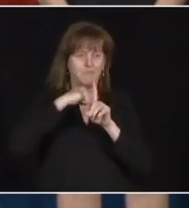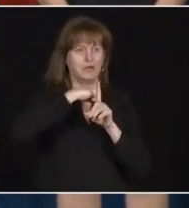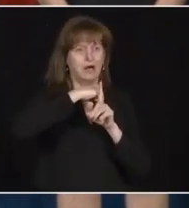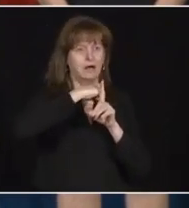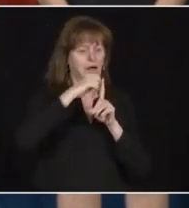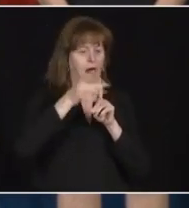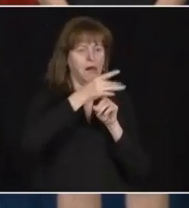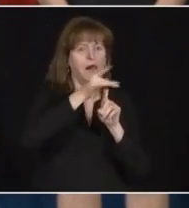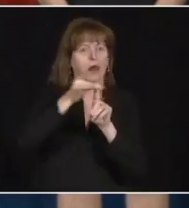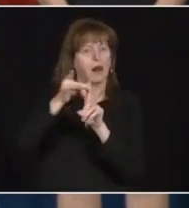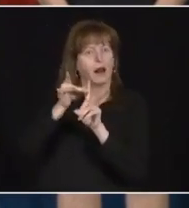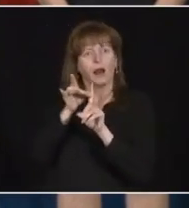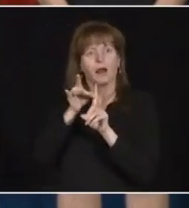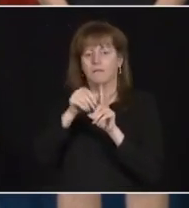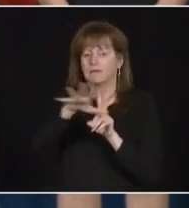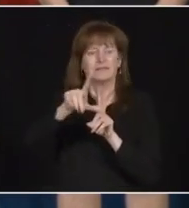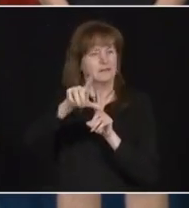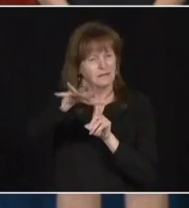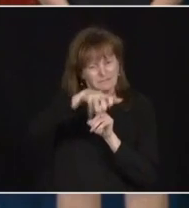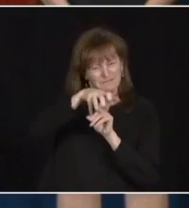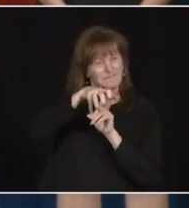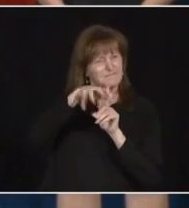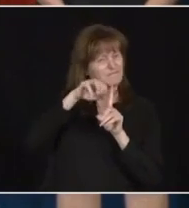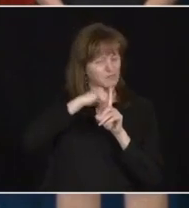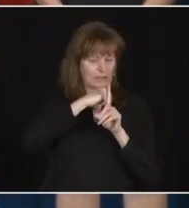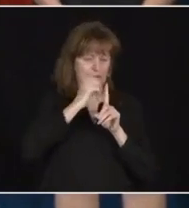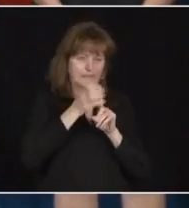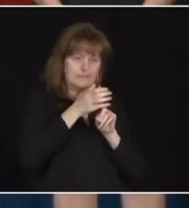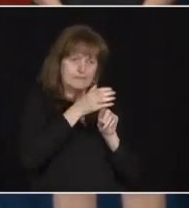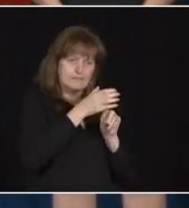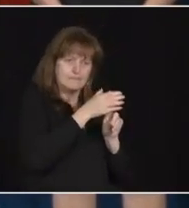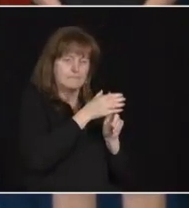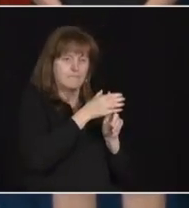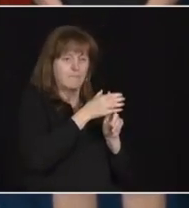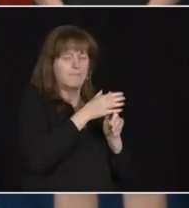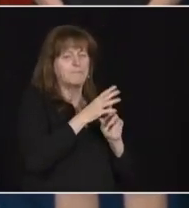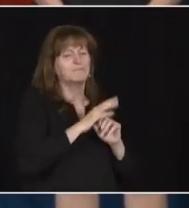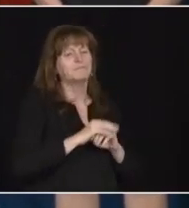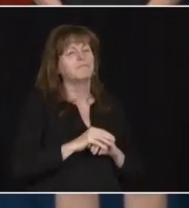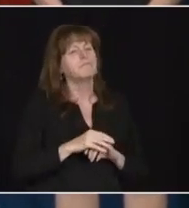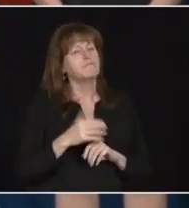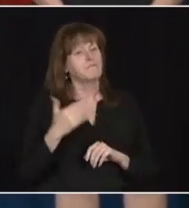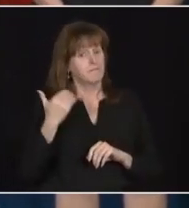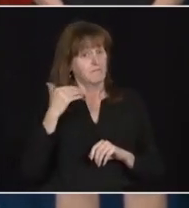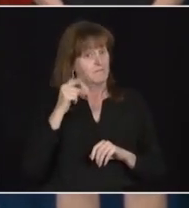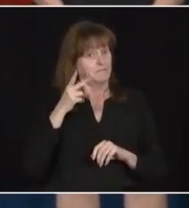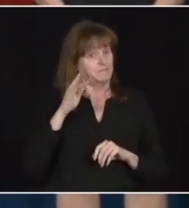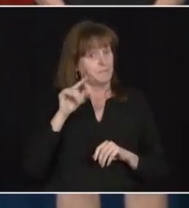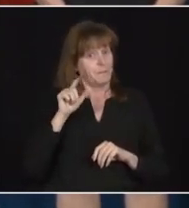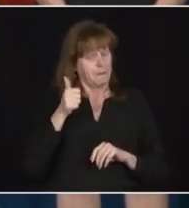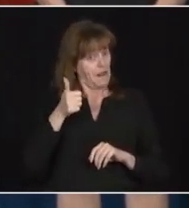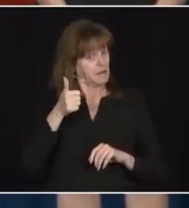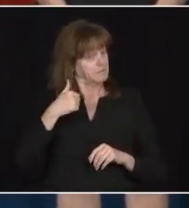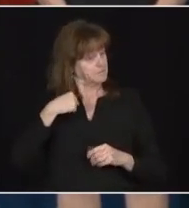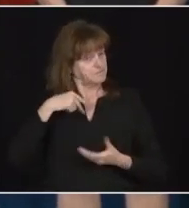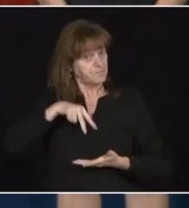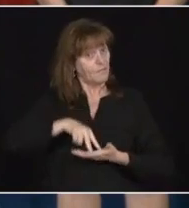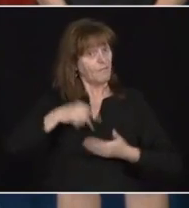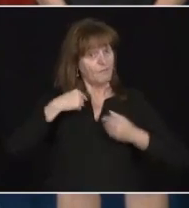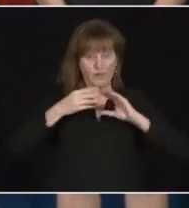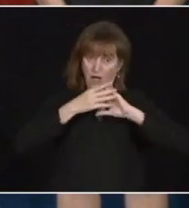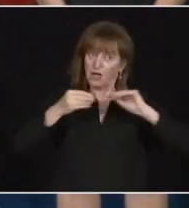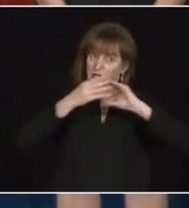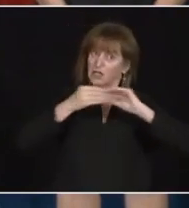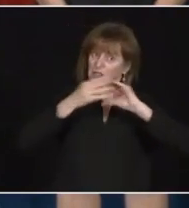the infection. A few weeks ago, on April the 10th, I stood at this podium and promised you that